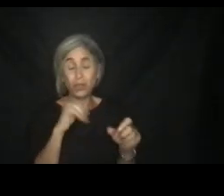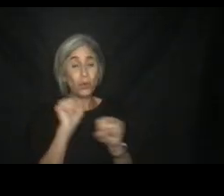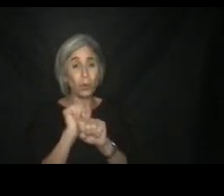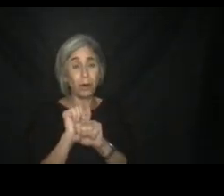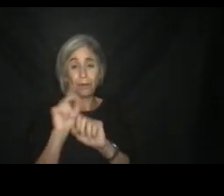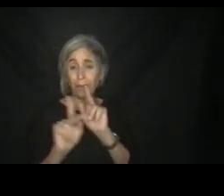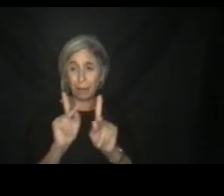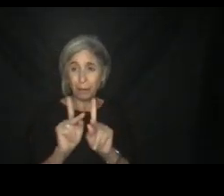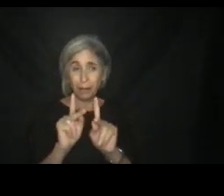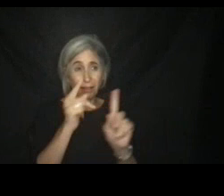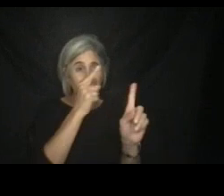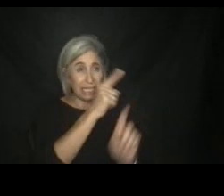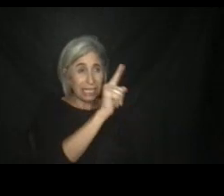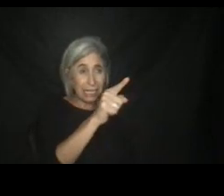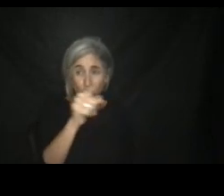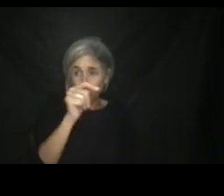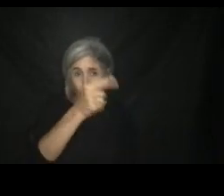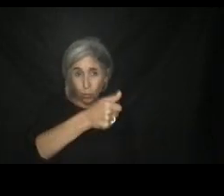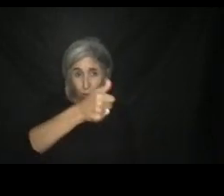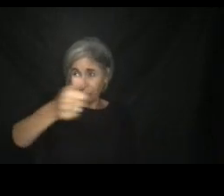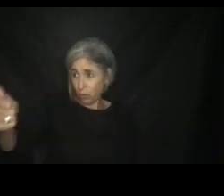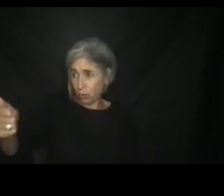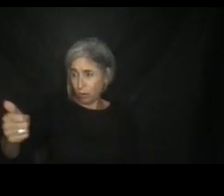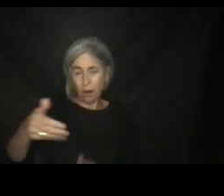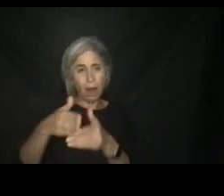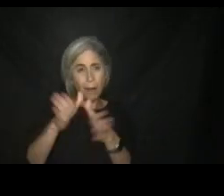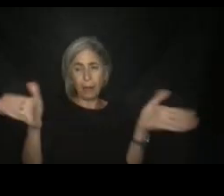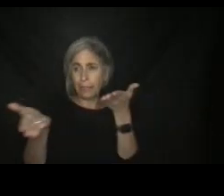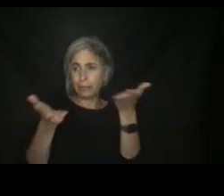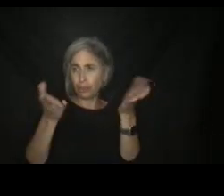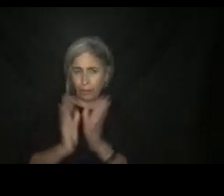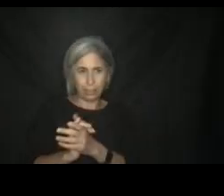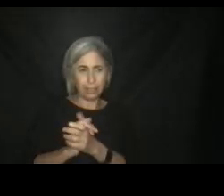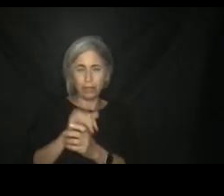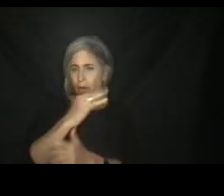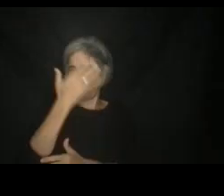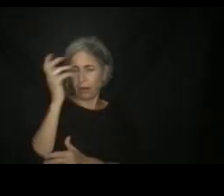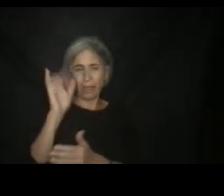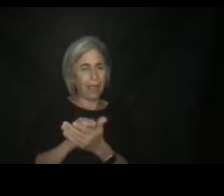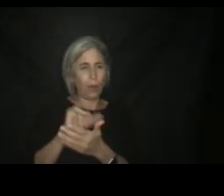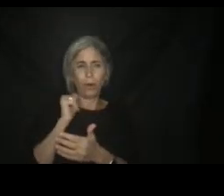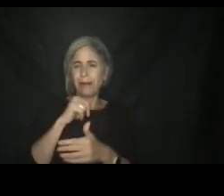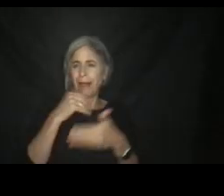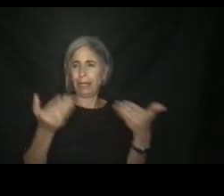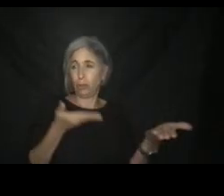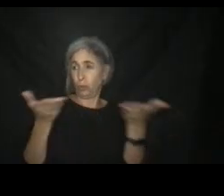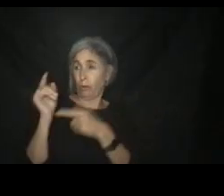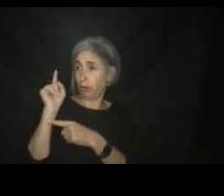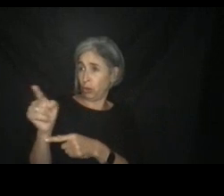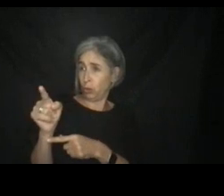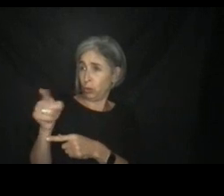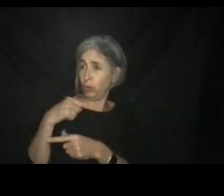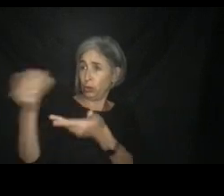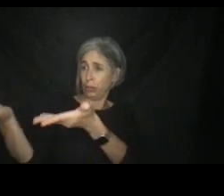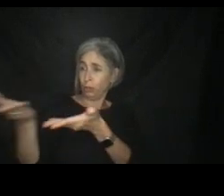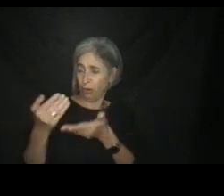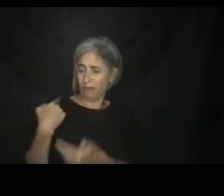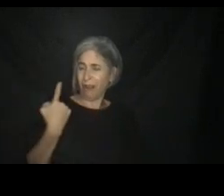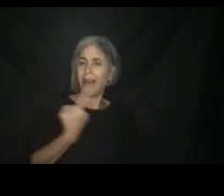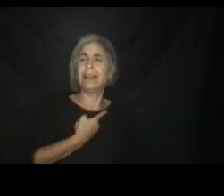people, and each and every one of you are a public servant. Please don't forget that. We're not here to serve you. You're here to serve